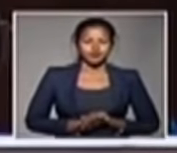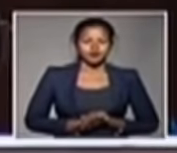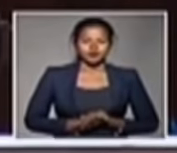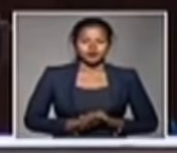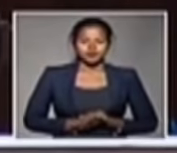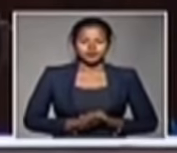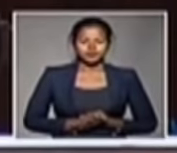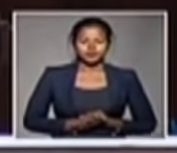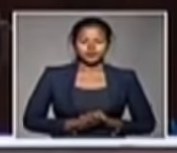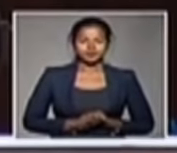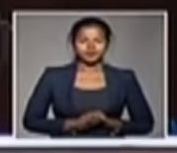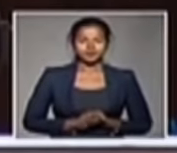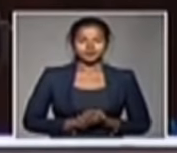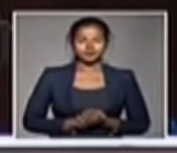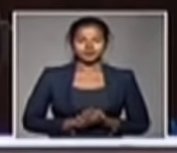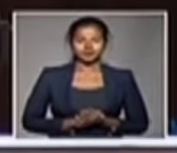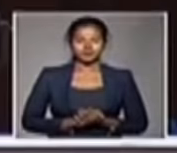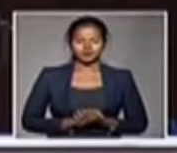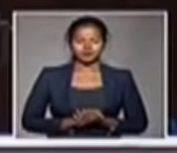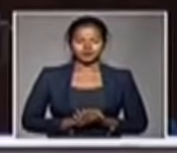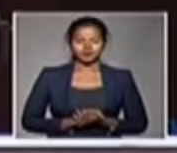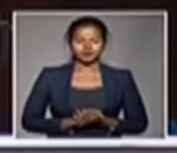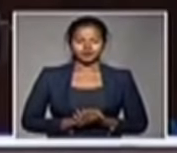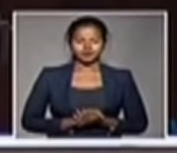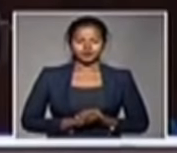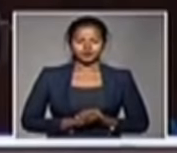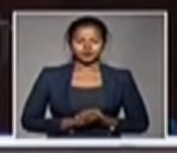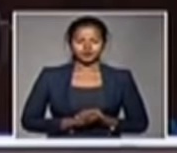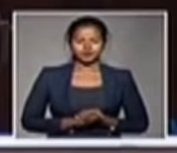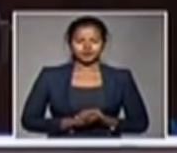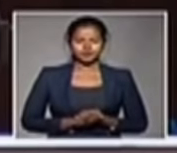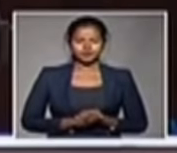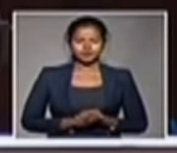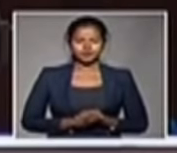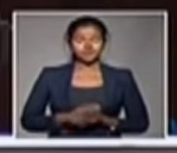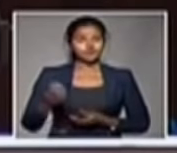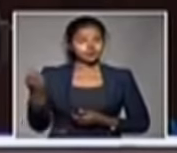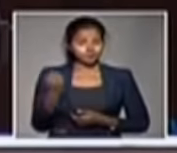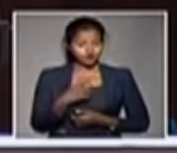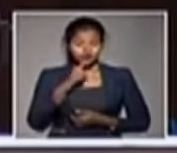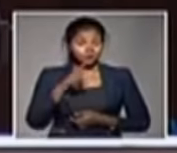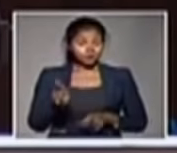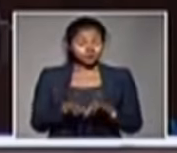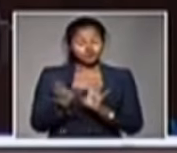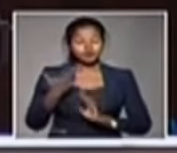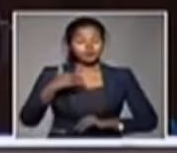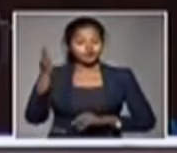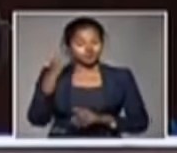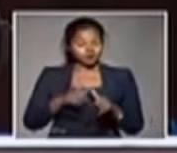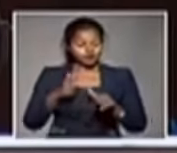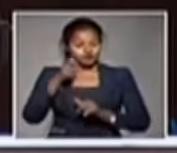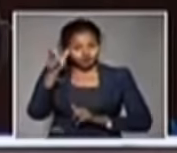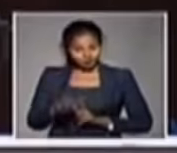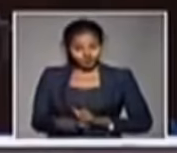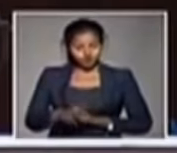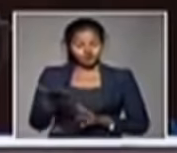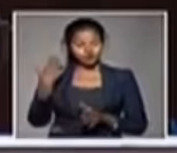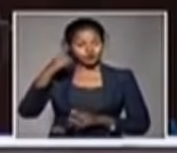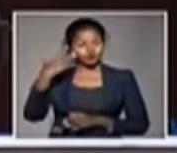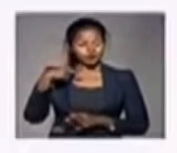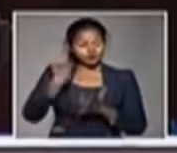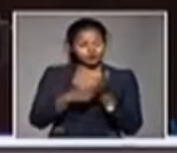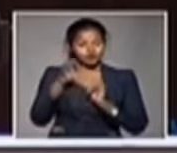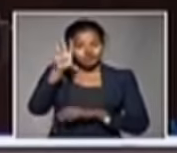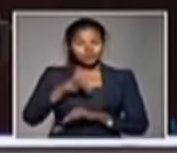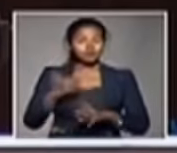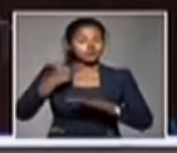Antonio Rome Caesar marapu velave eda Antonio. When Antonio killed Caesar in Rome, Antonio brought the knife and told the people